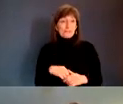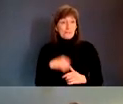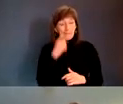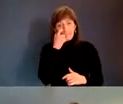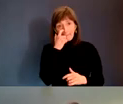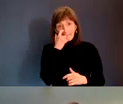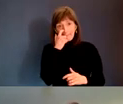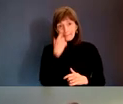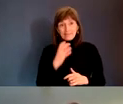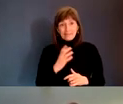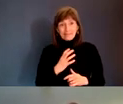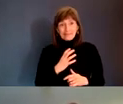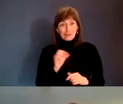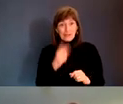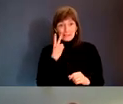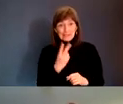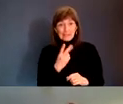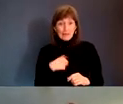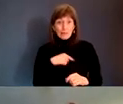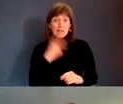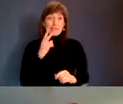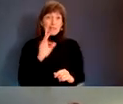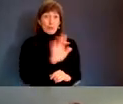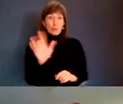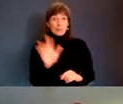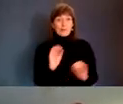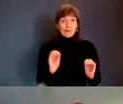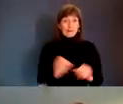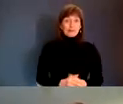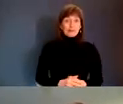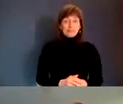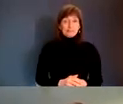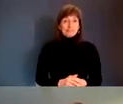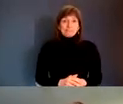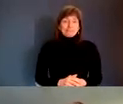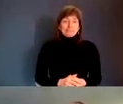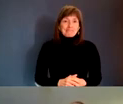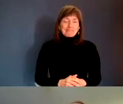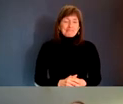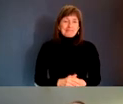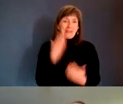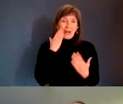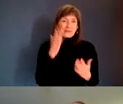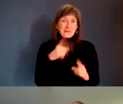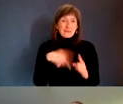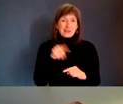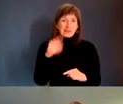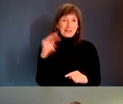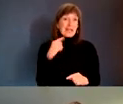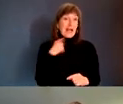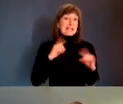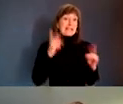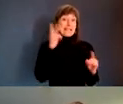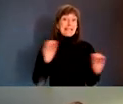Just in case you couldn't see what we see. No, I don't know what you see. We see nothing. It just says